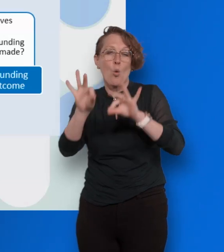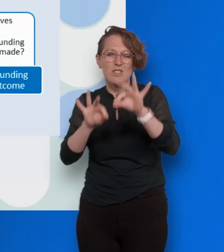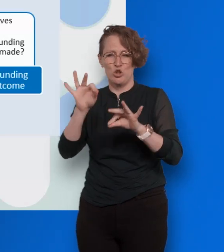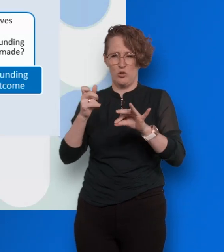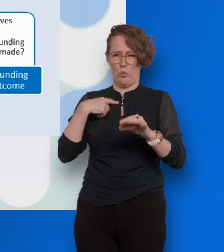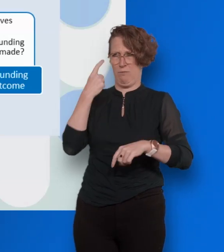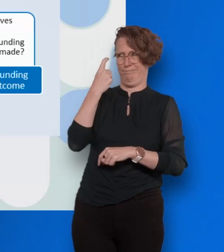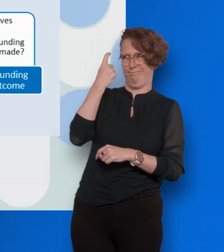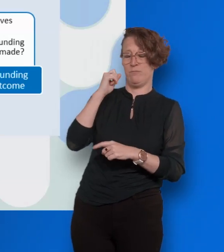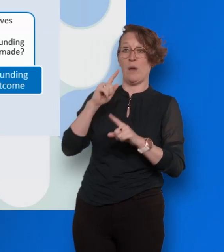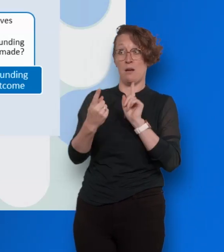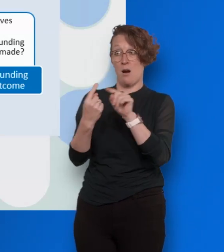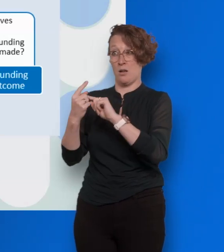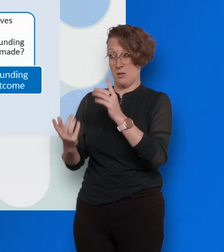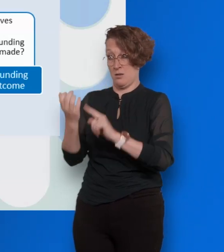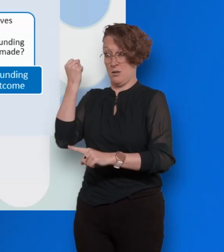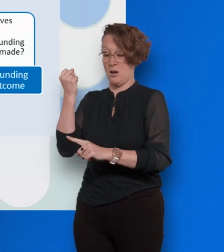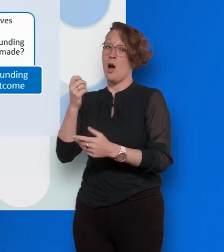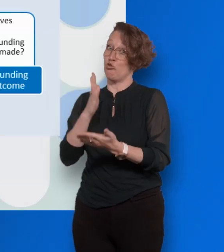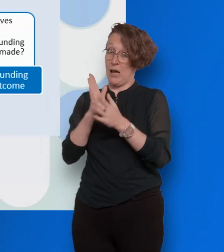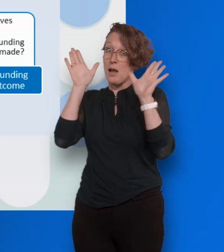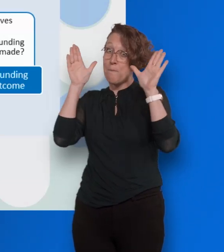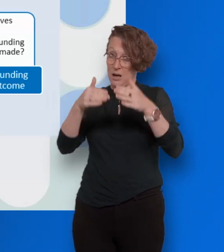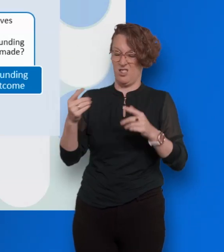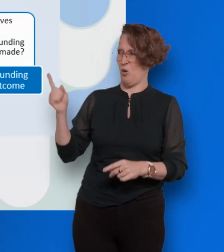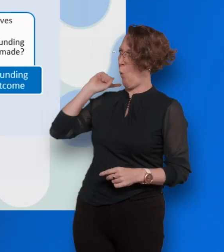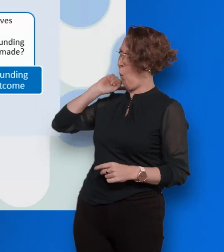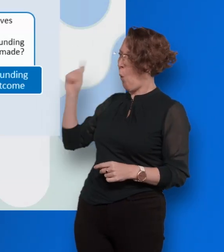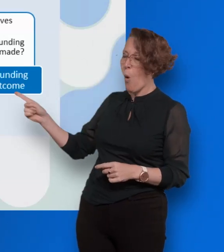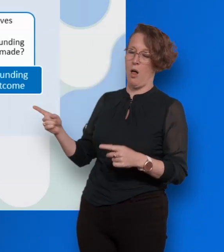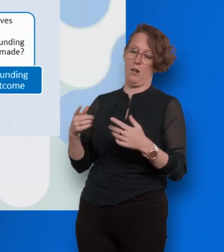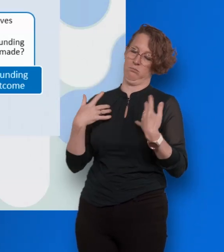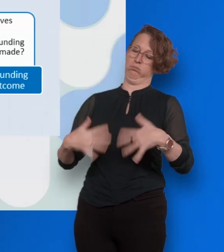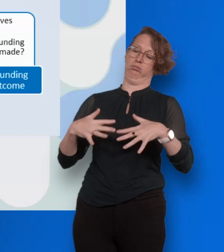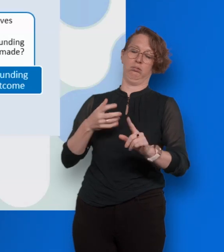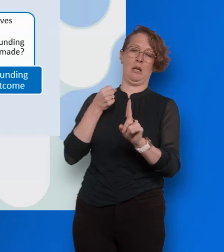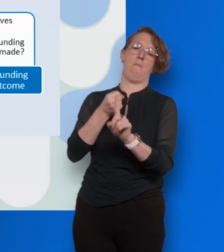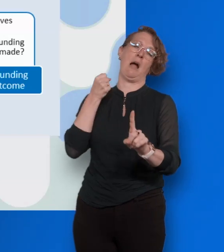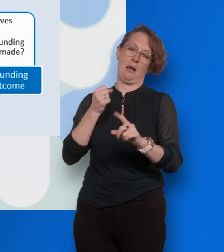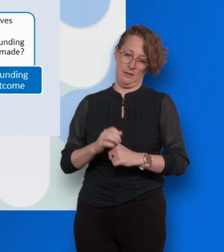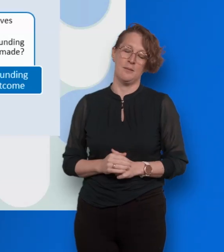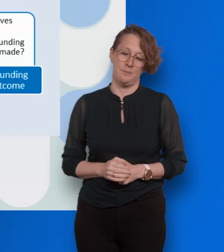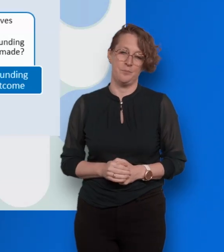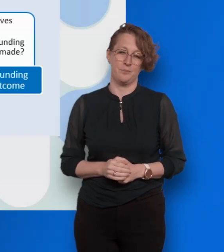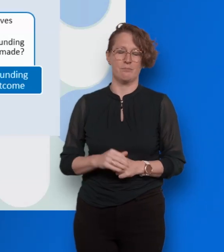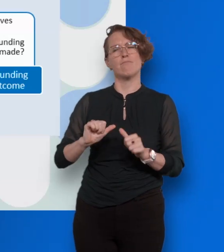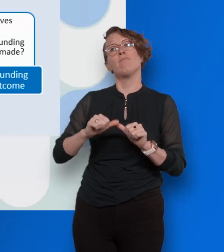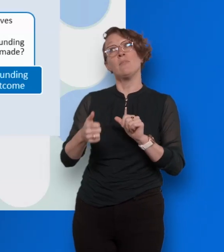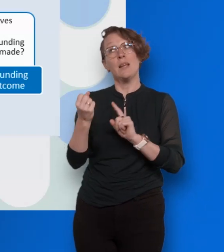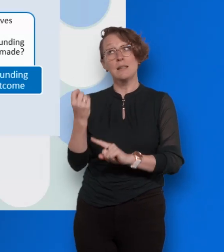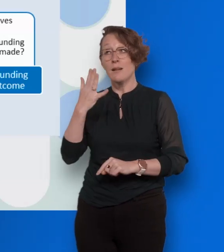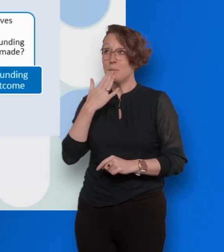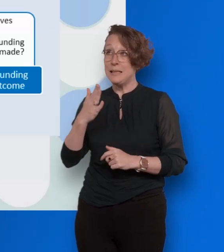answer. And our finding is that bias affects all of these stages. And next slide,